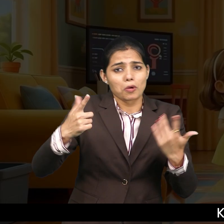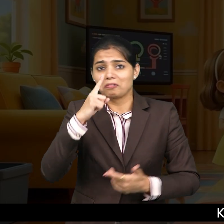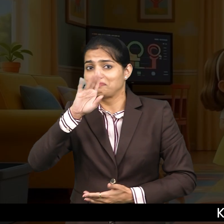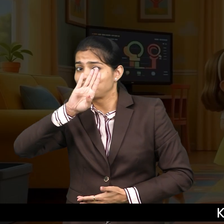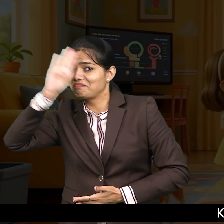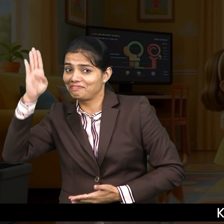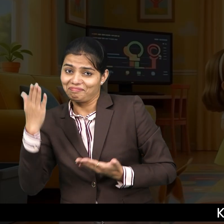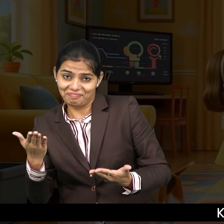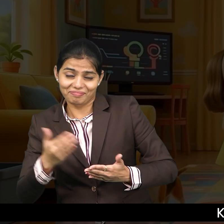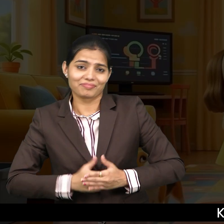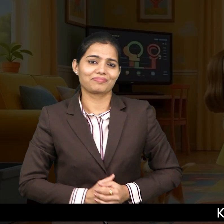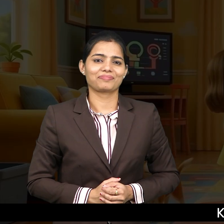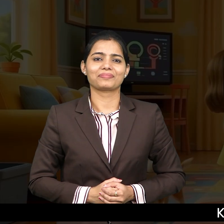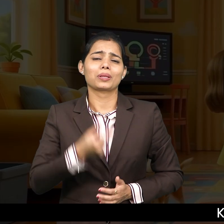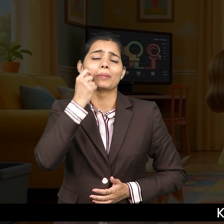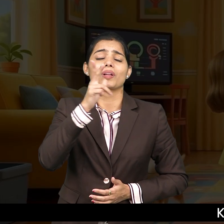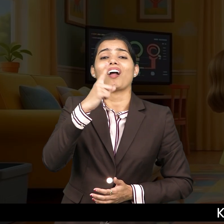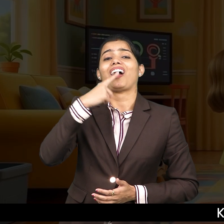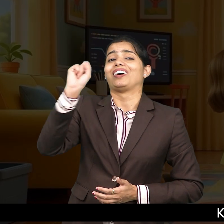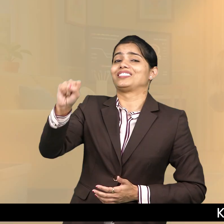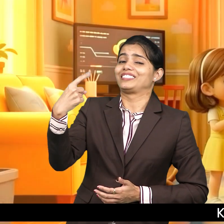king and queen.